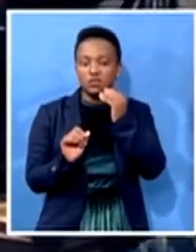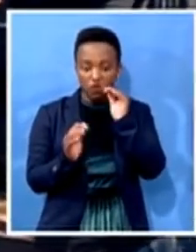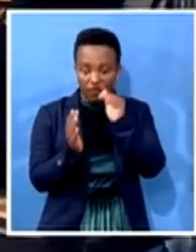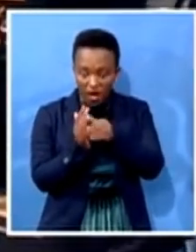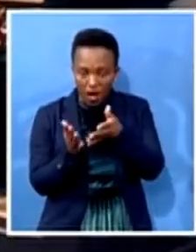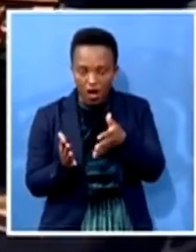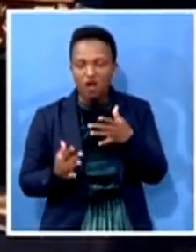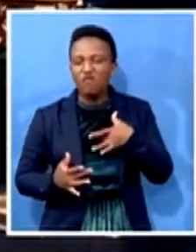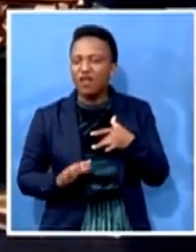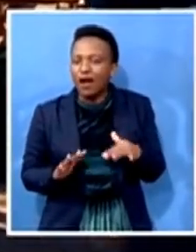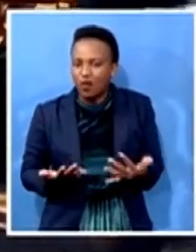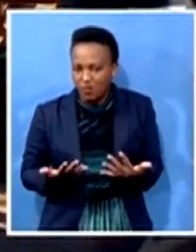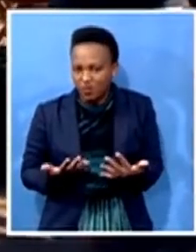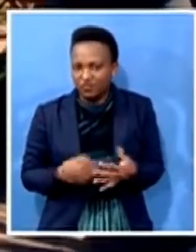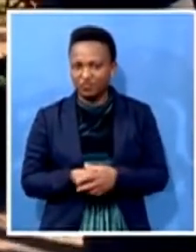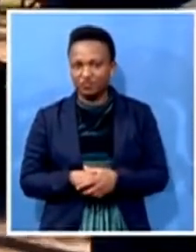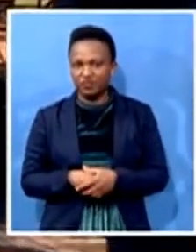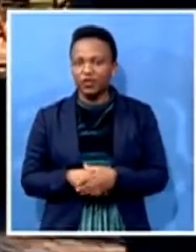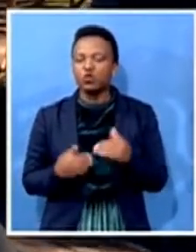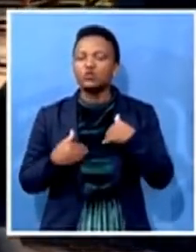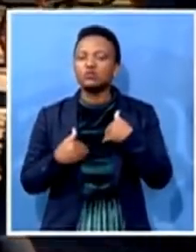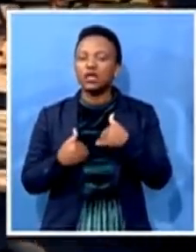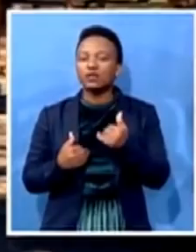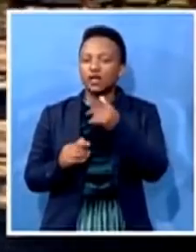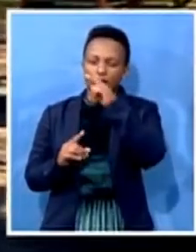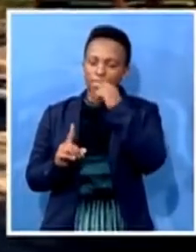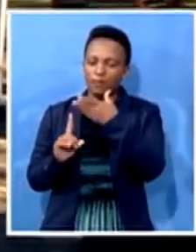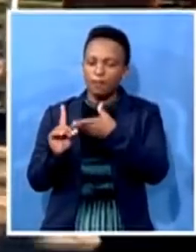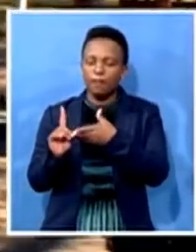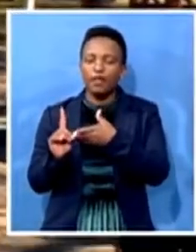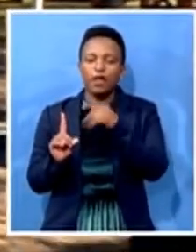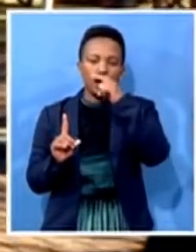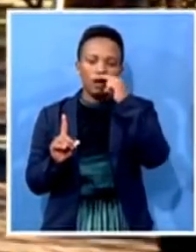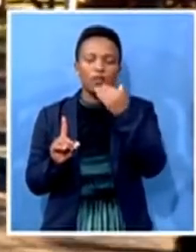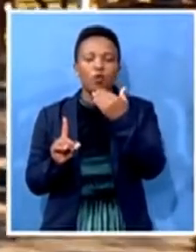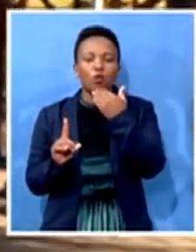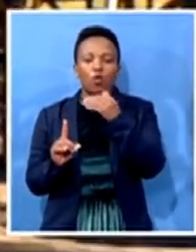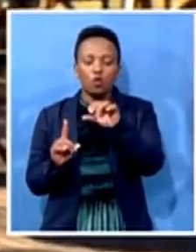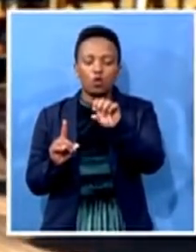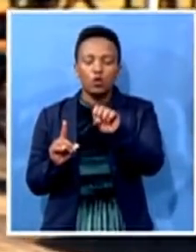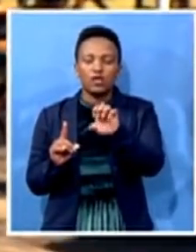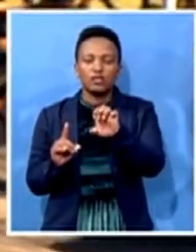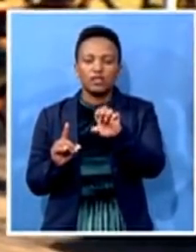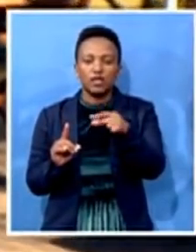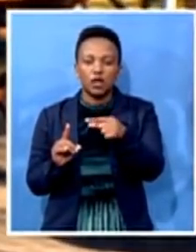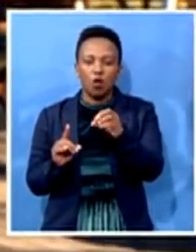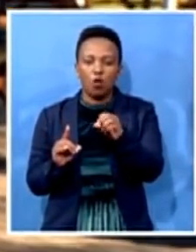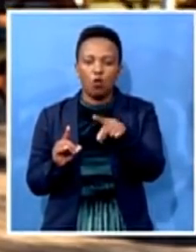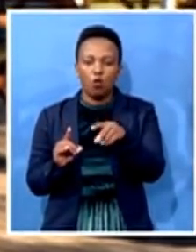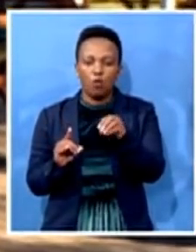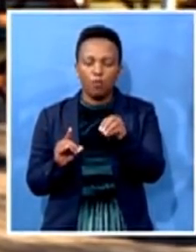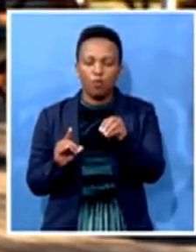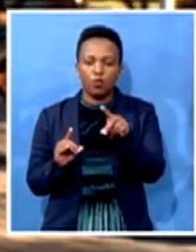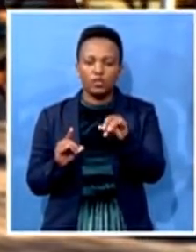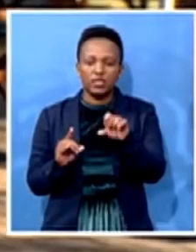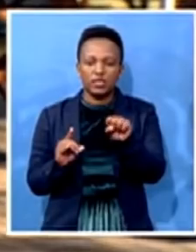yourself. My name is Sekopudi Shosiani. I'm 41 years old. I was